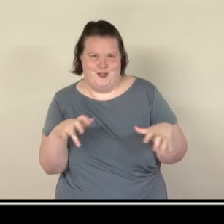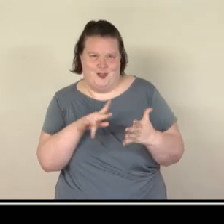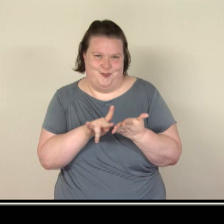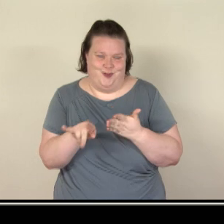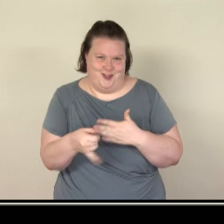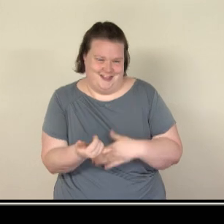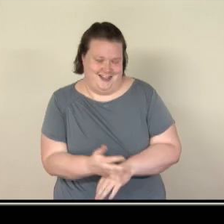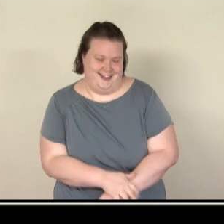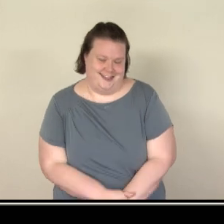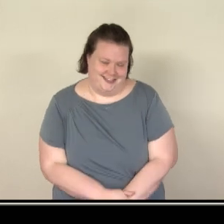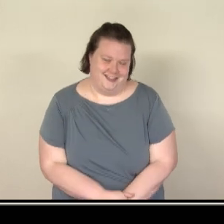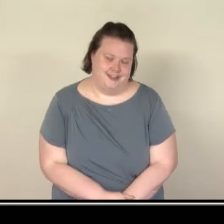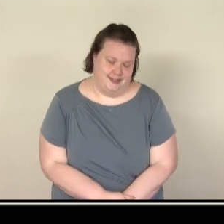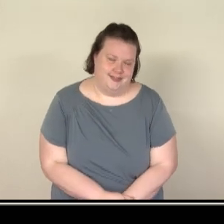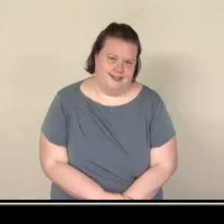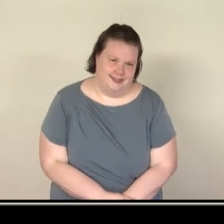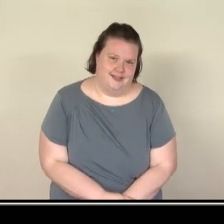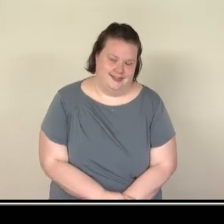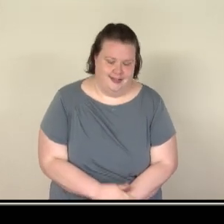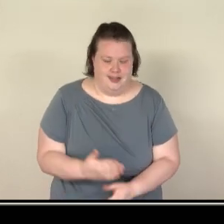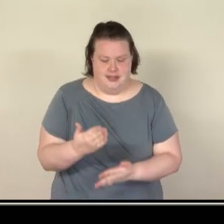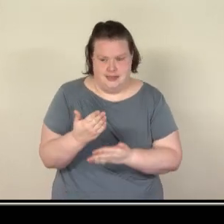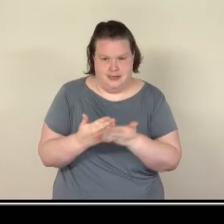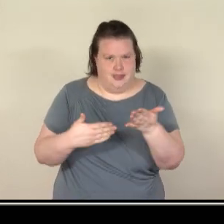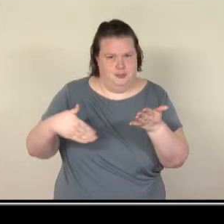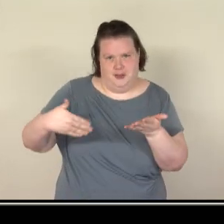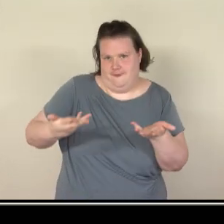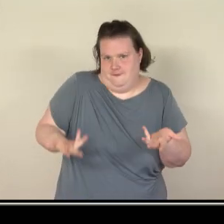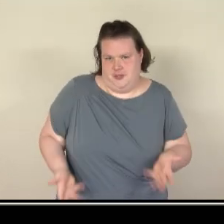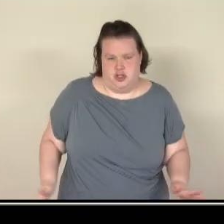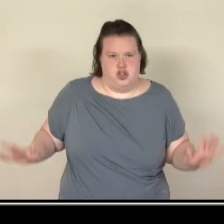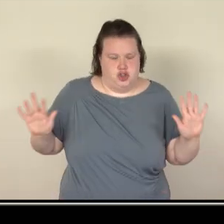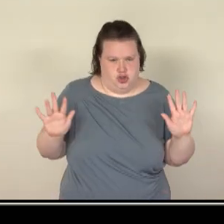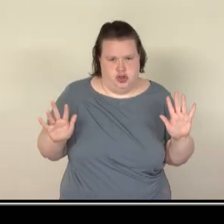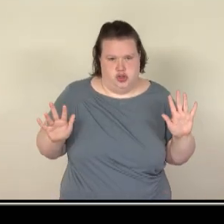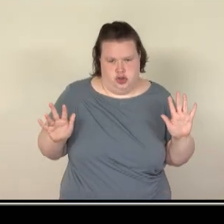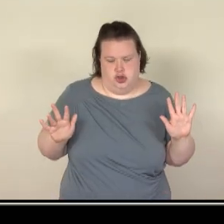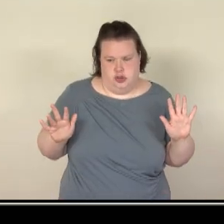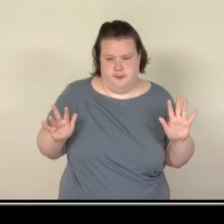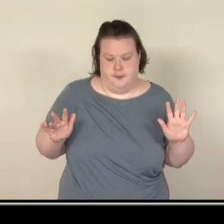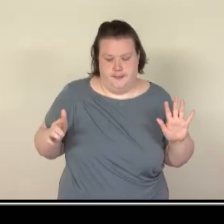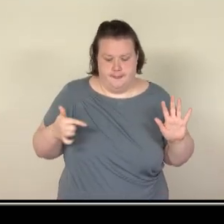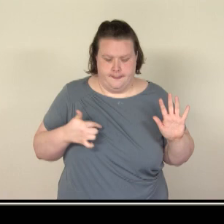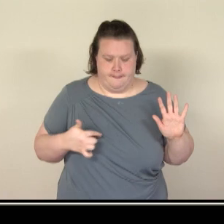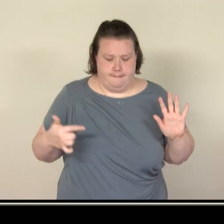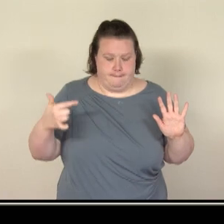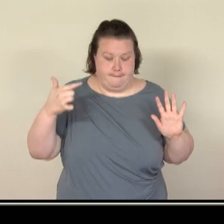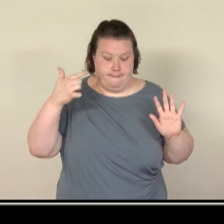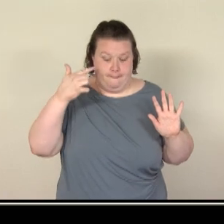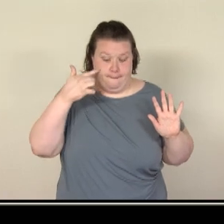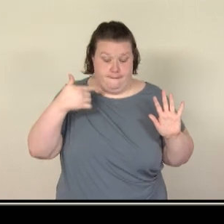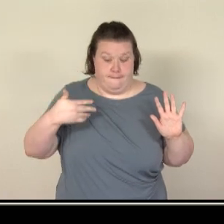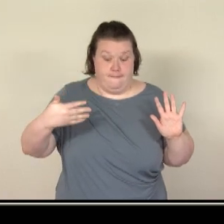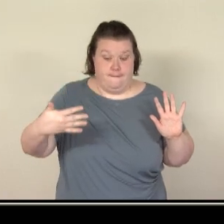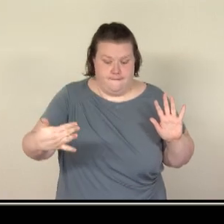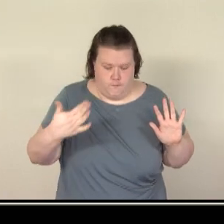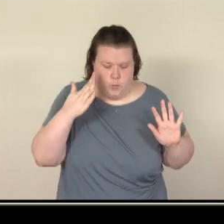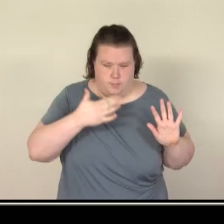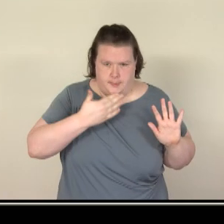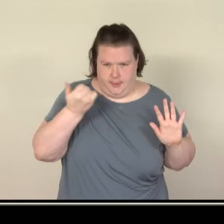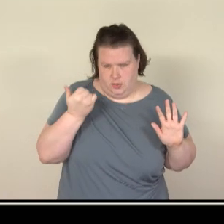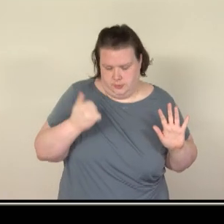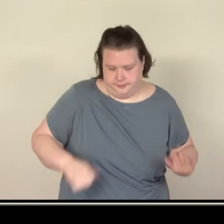again. Some of those were still outstanding. So I think we'll end up with a little bit better unassigned fund